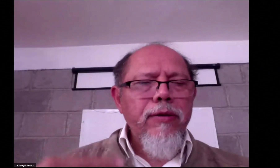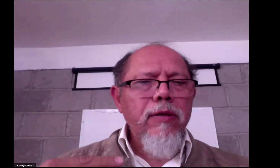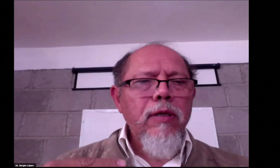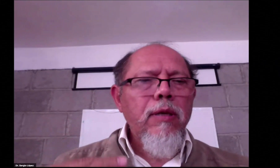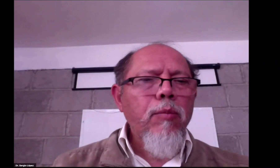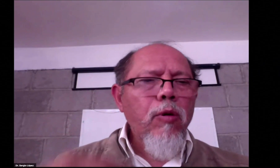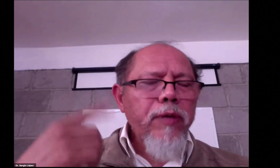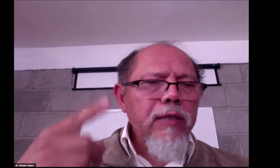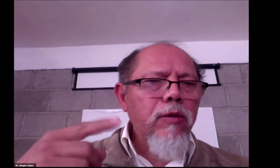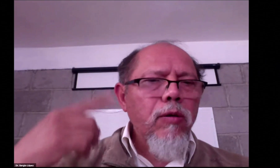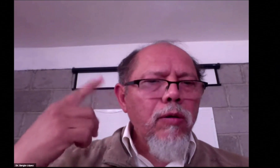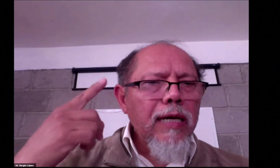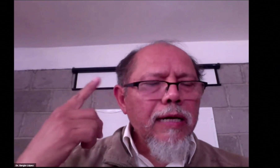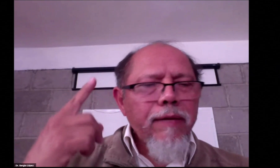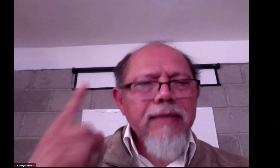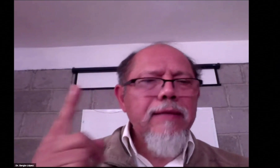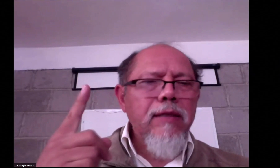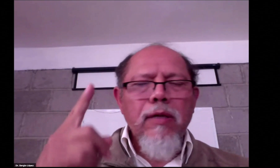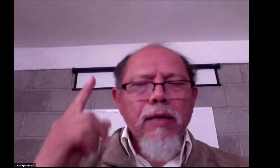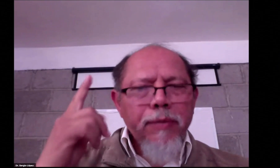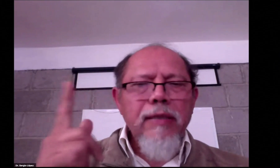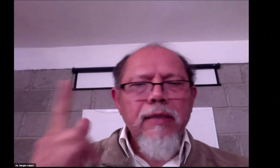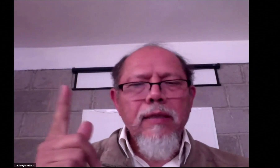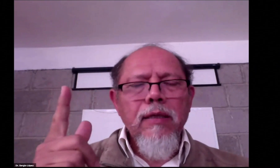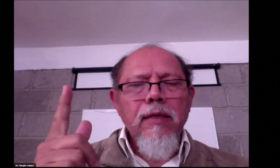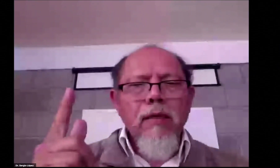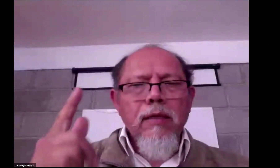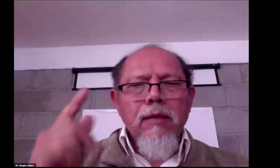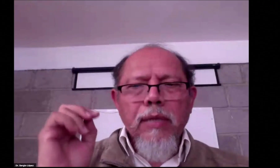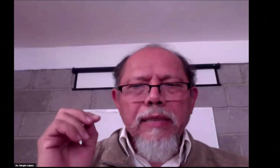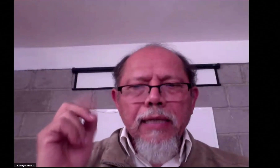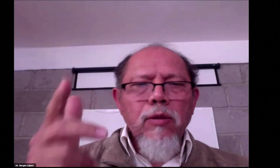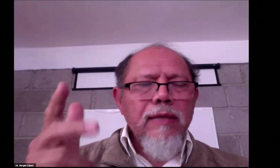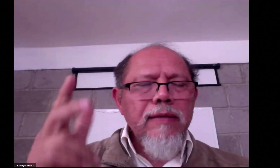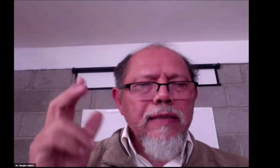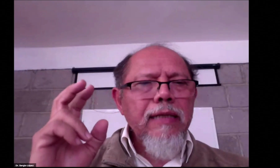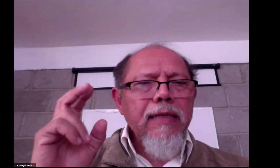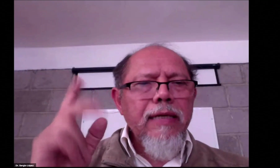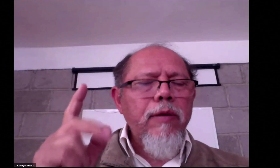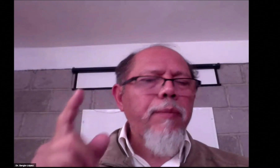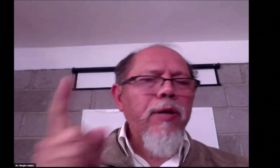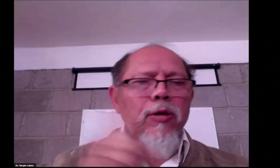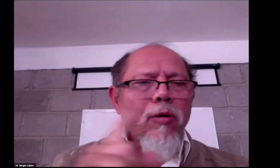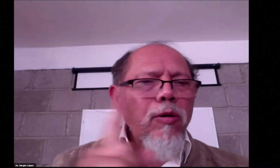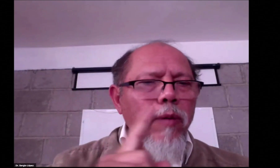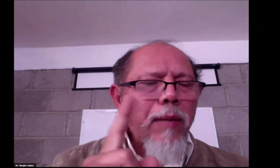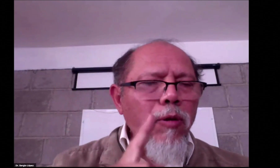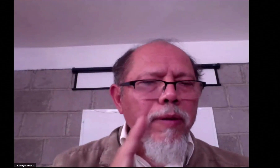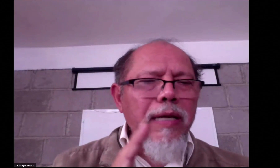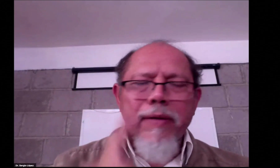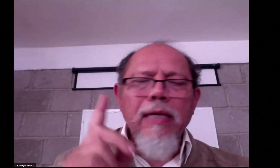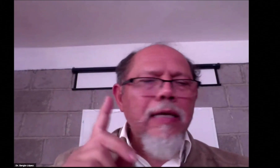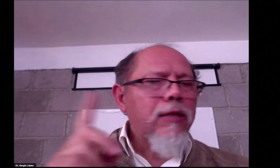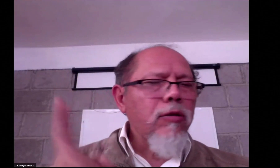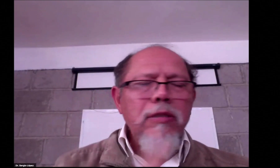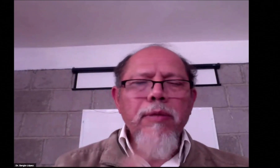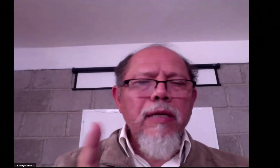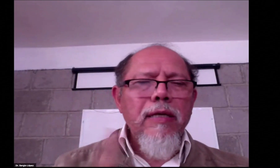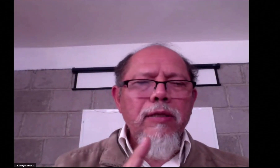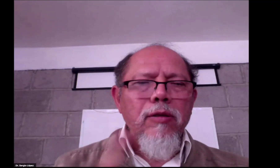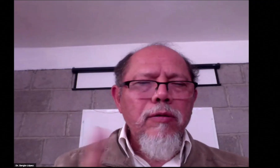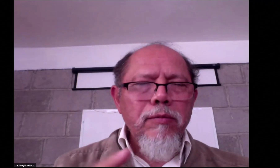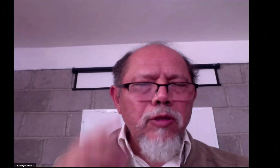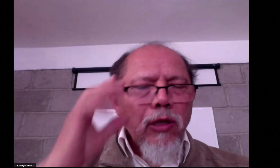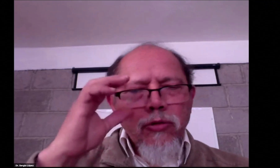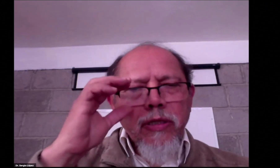a recognition or an inner recognition movement by moving it with the head, sending the signal. It's